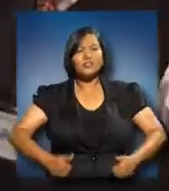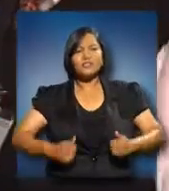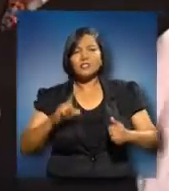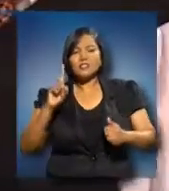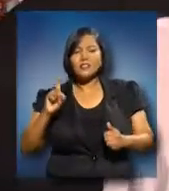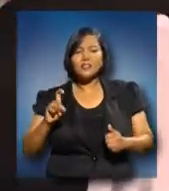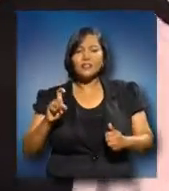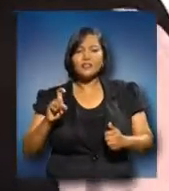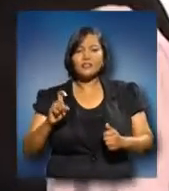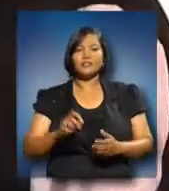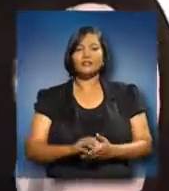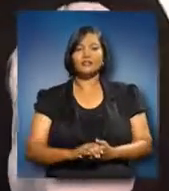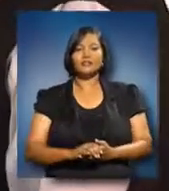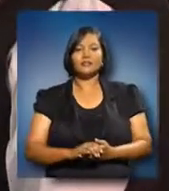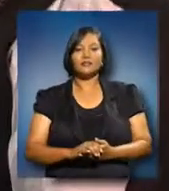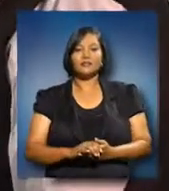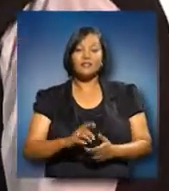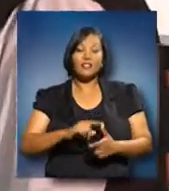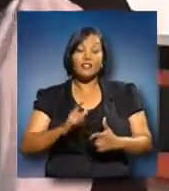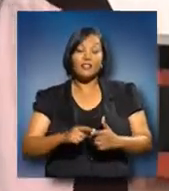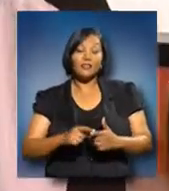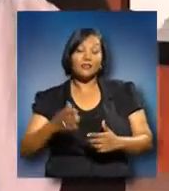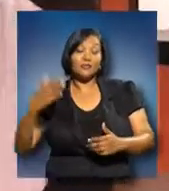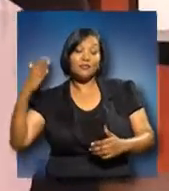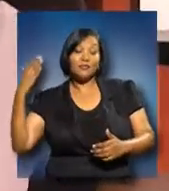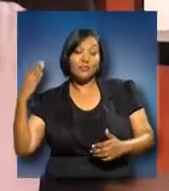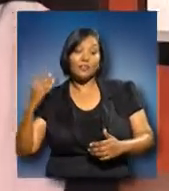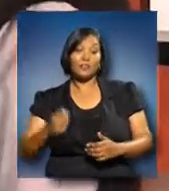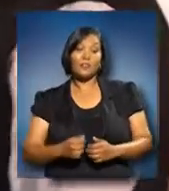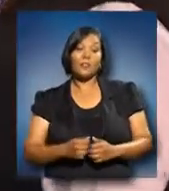want? Okay, those were the days.